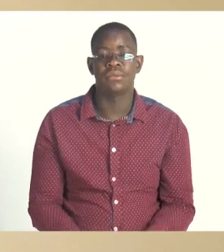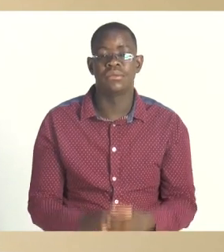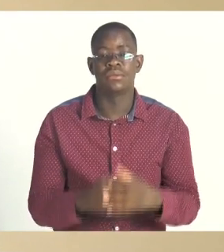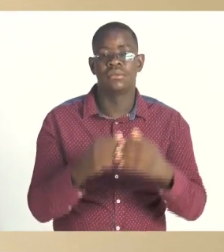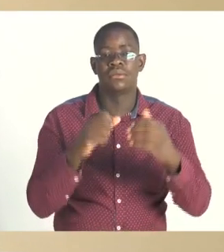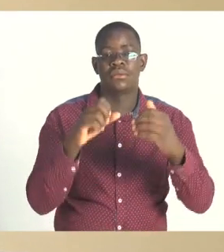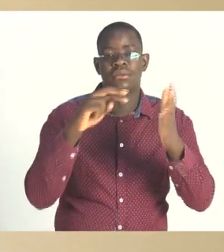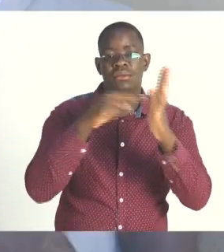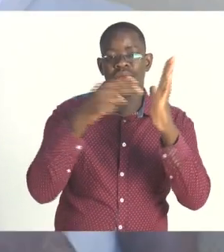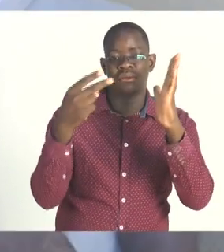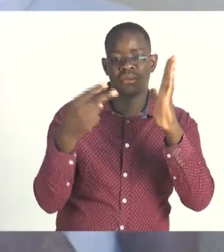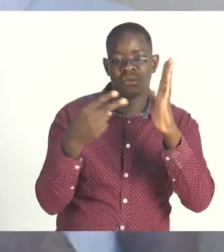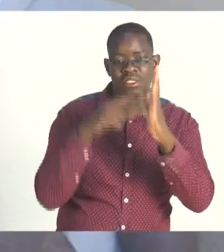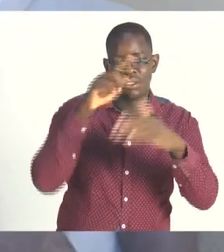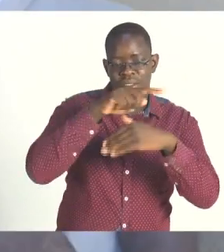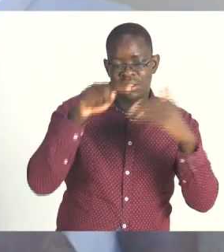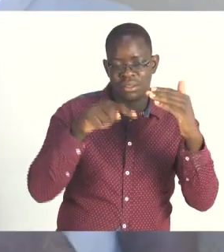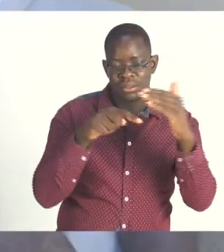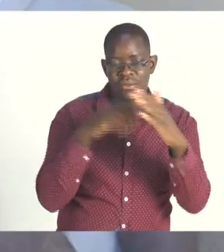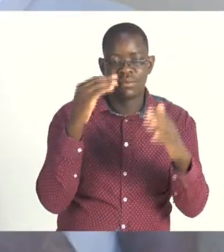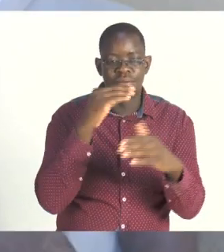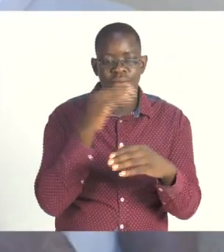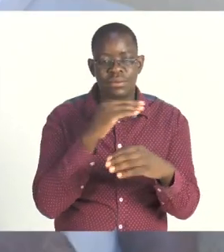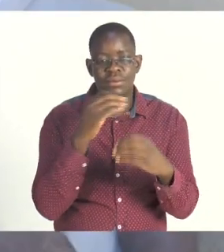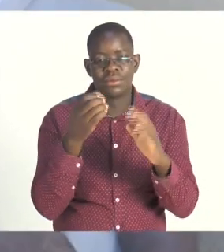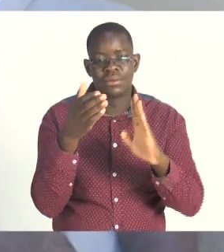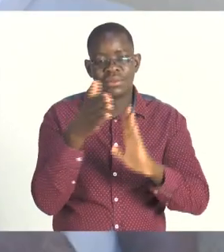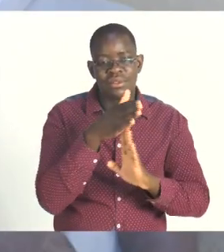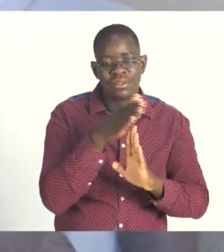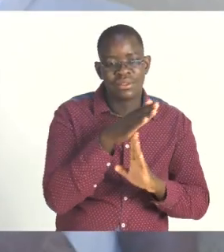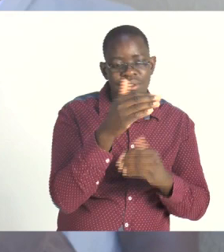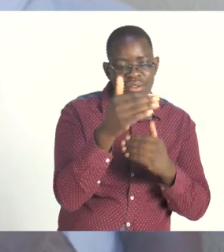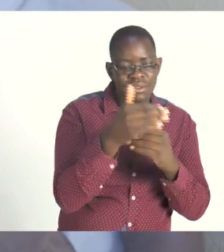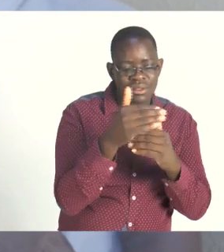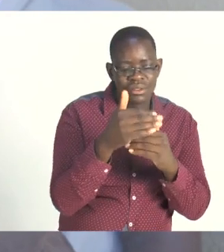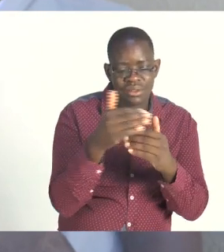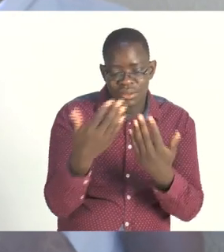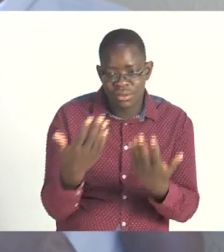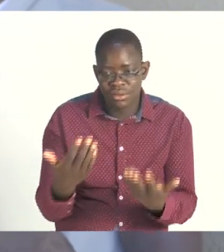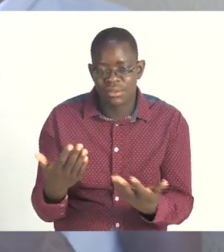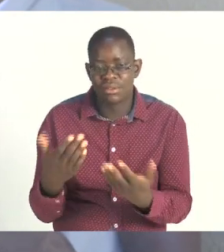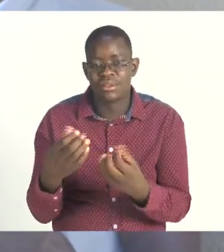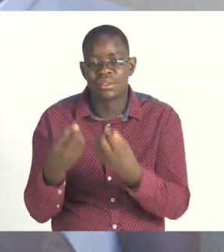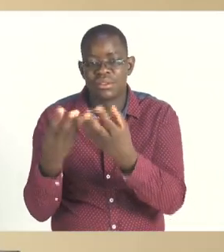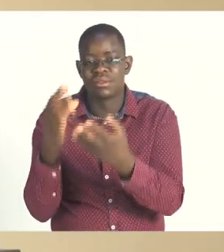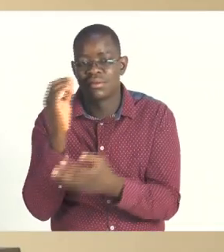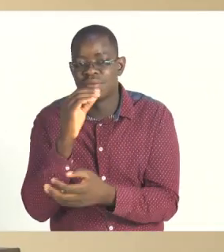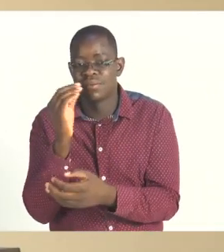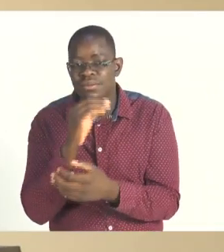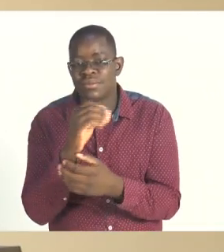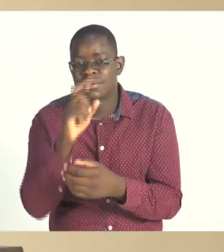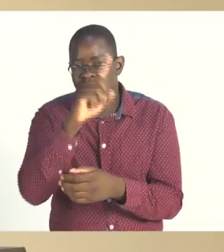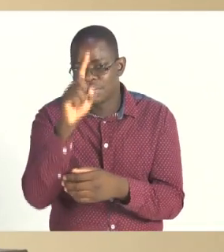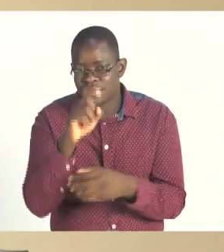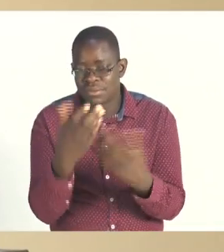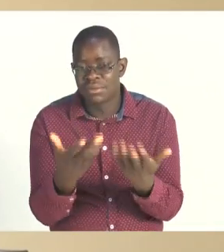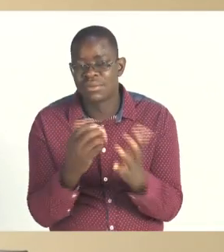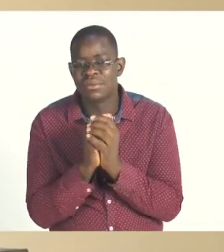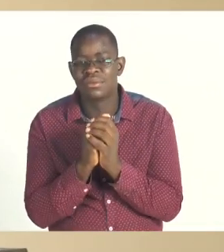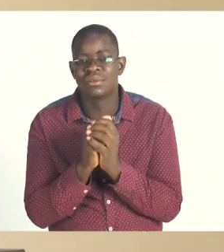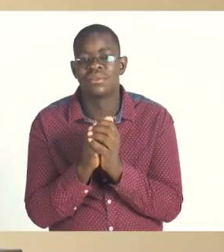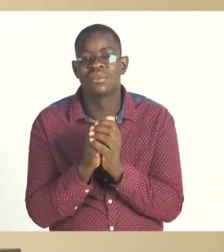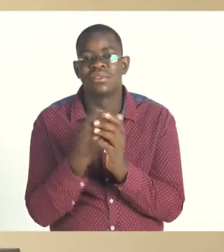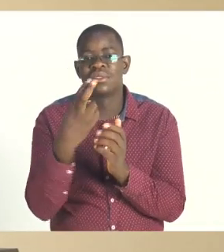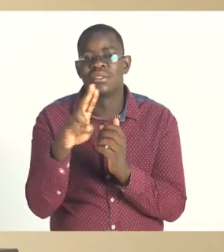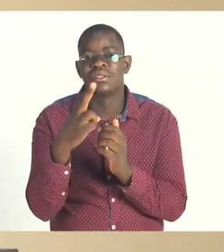So does it mean that intensive grazing is about keeping the animals permanently in kraals and feeding them? That's a good question, Aina, but